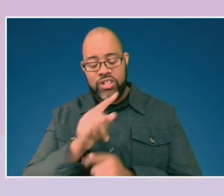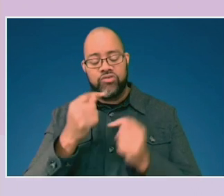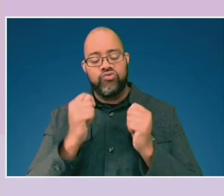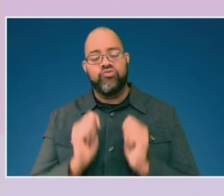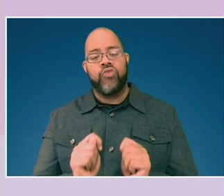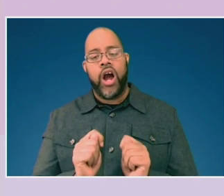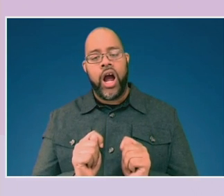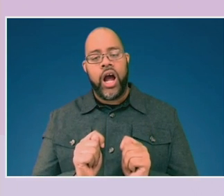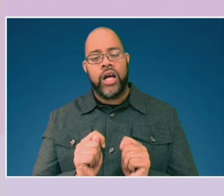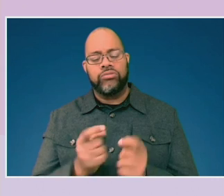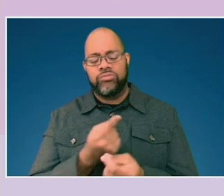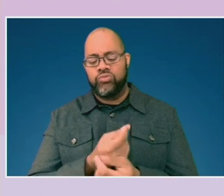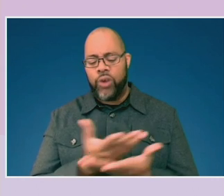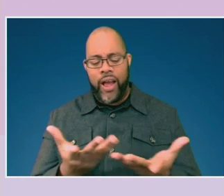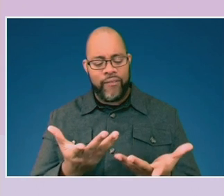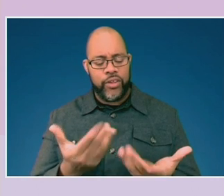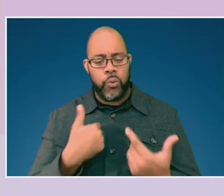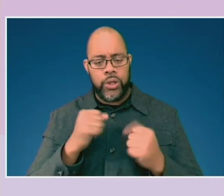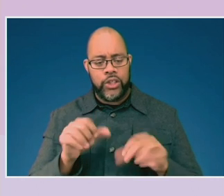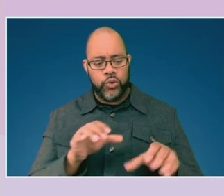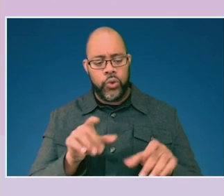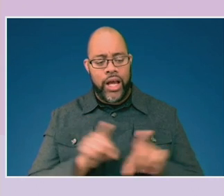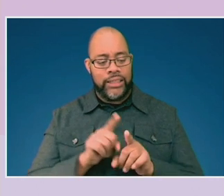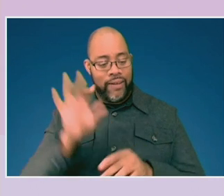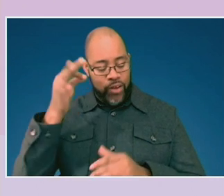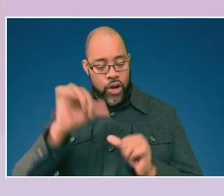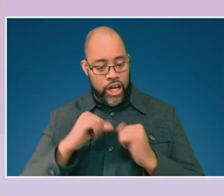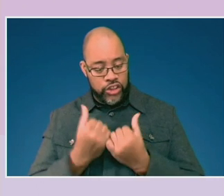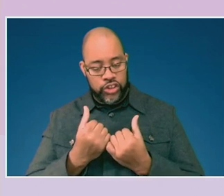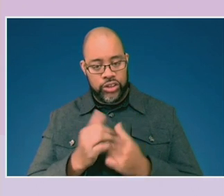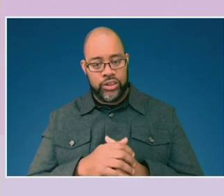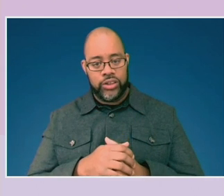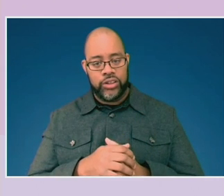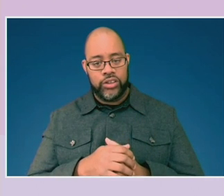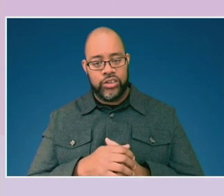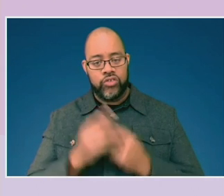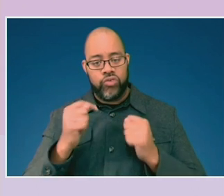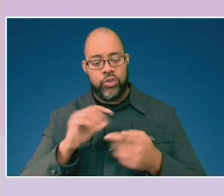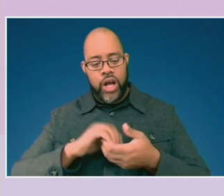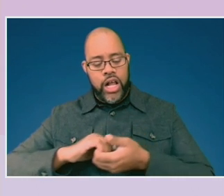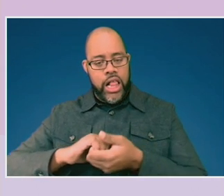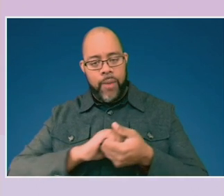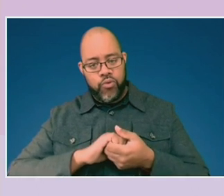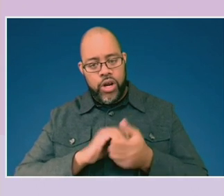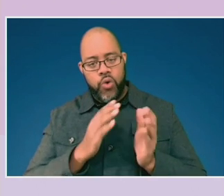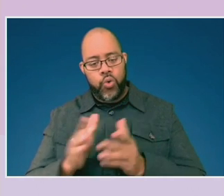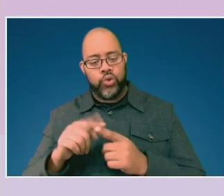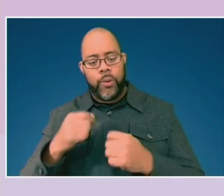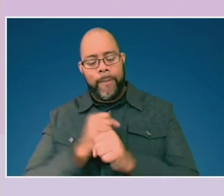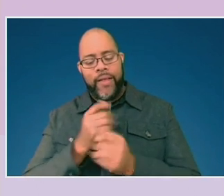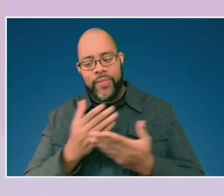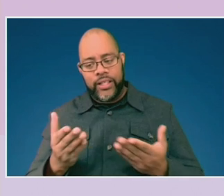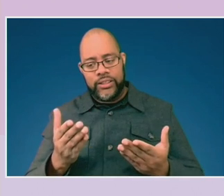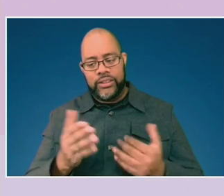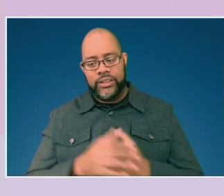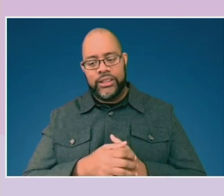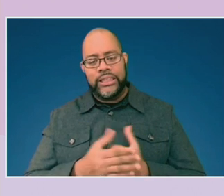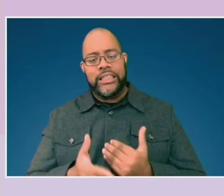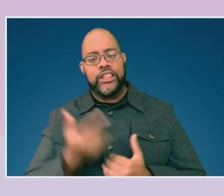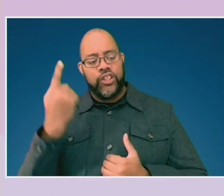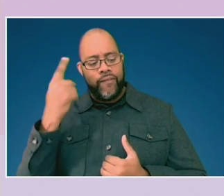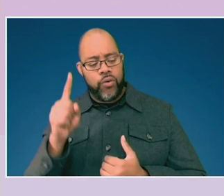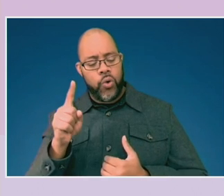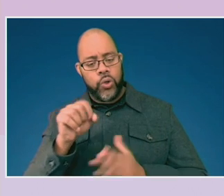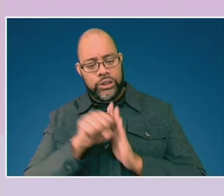do everything we can do as federal agencies to collaborate in order to make things easier for states